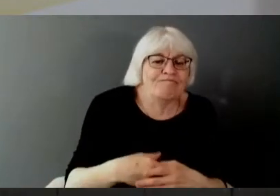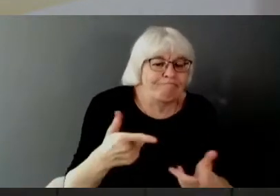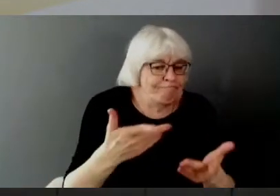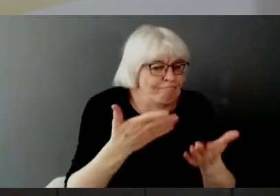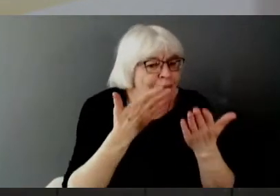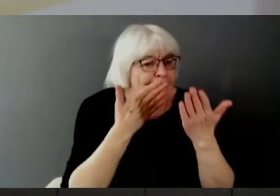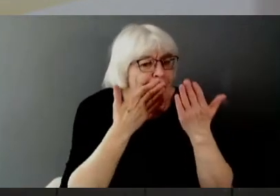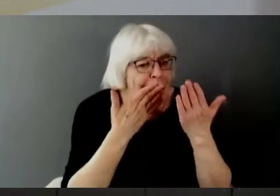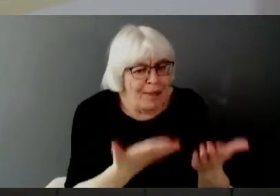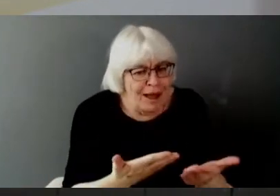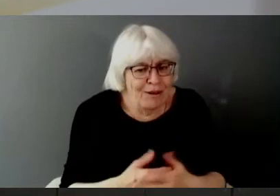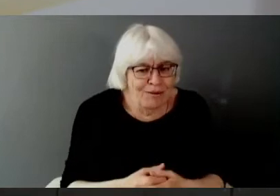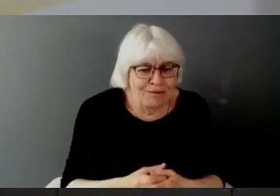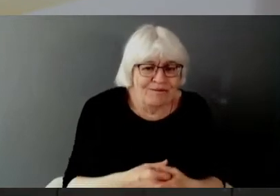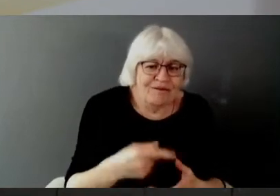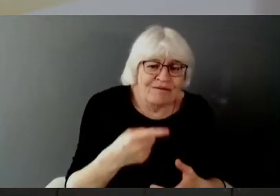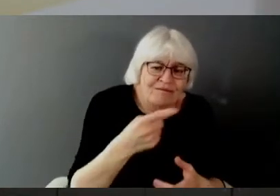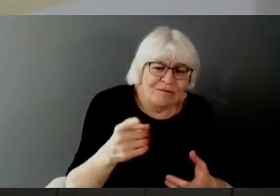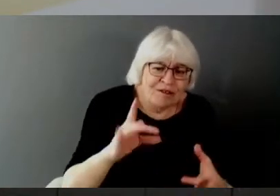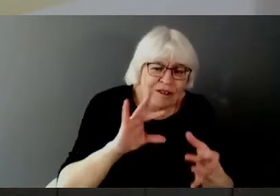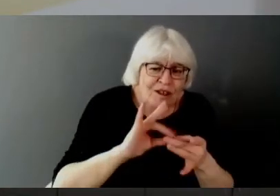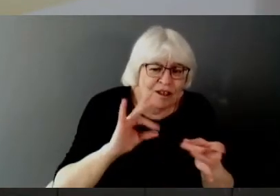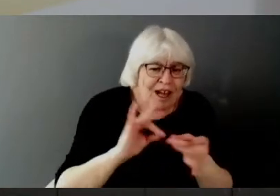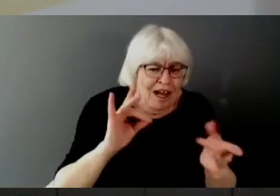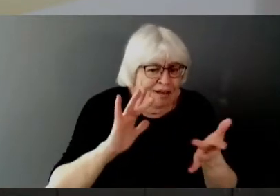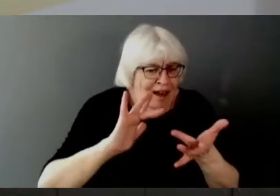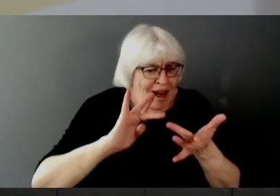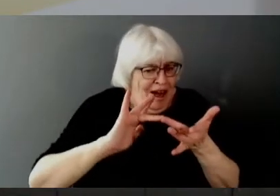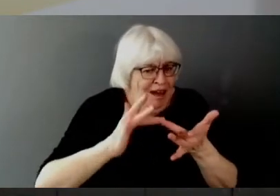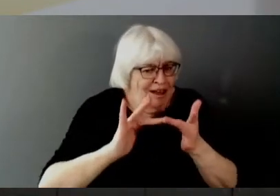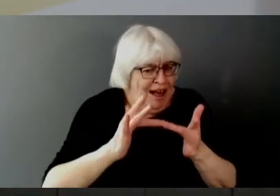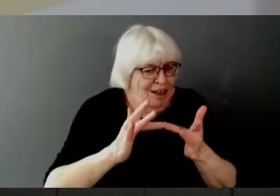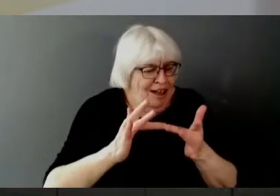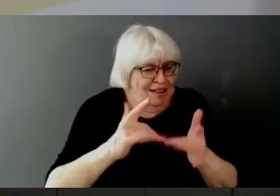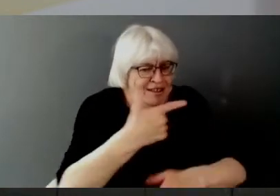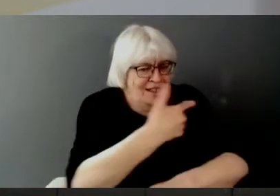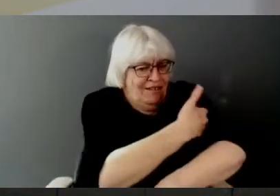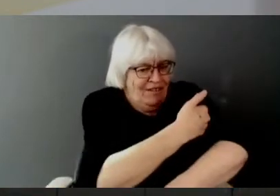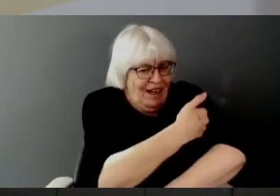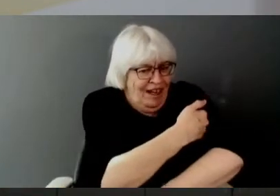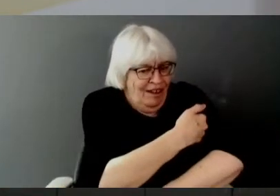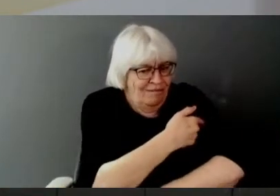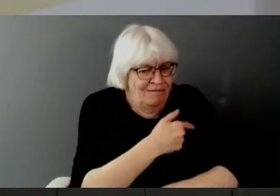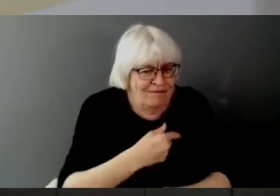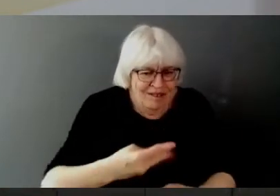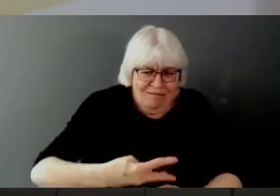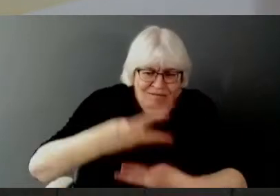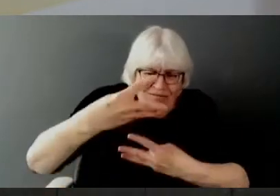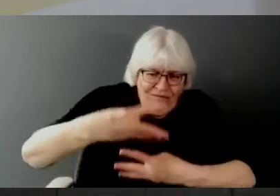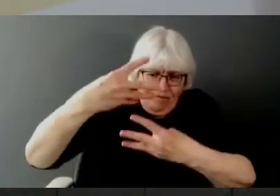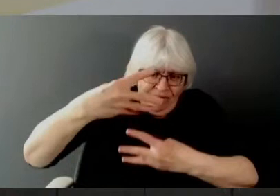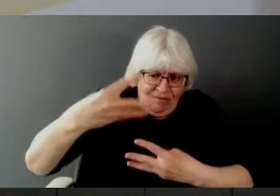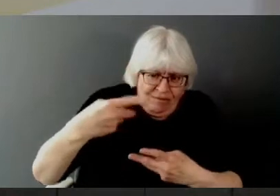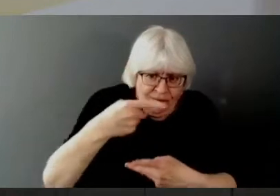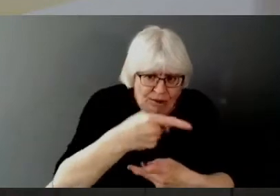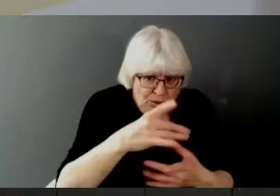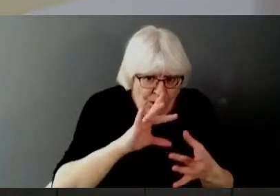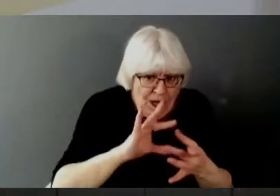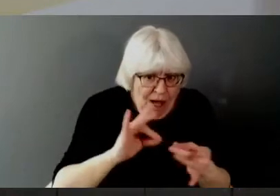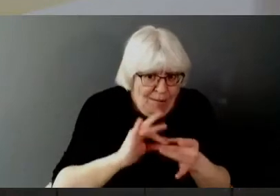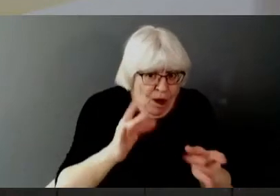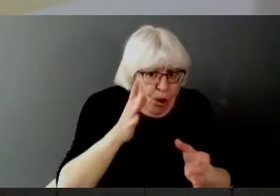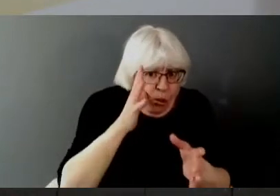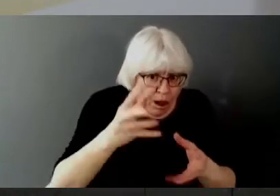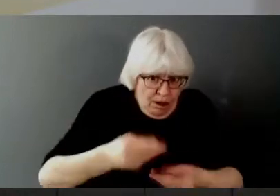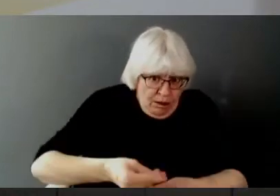I know you had said that was sort of the goal, is to get the numbers put online. I think